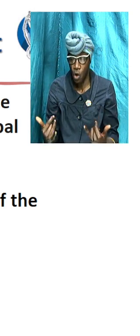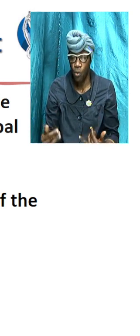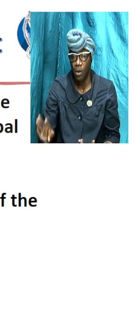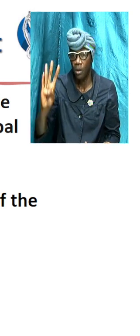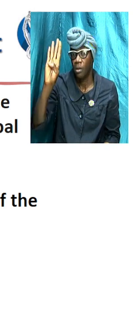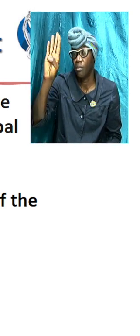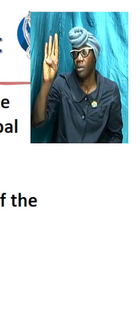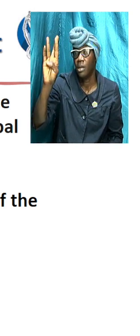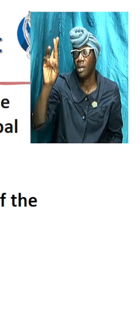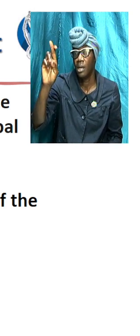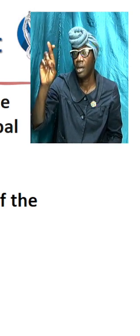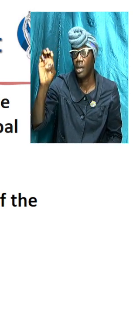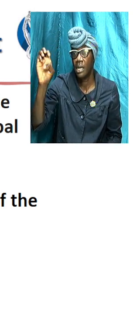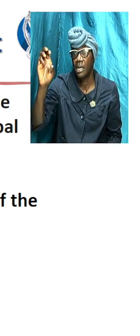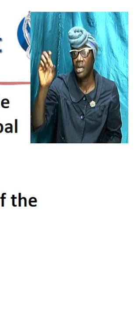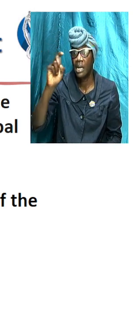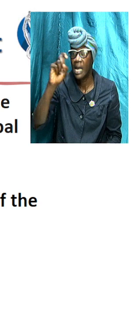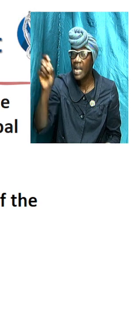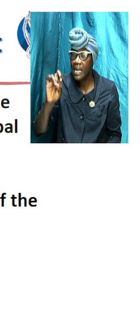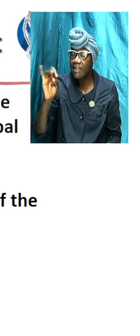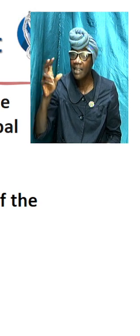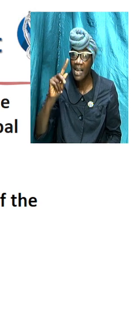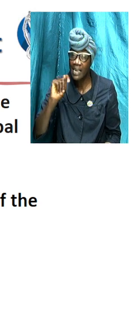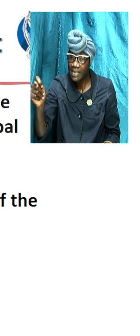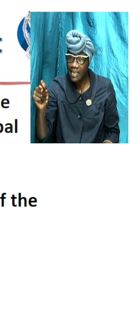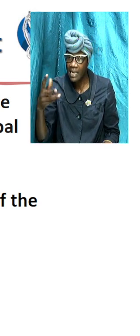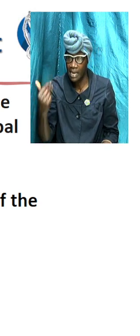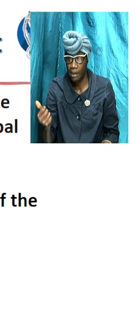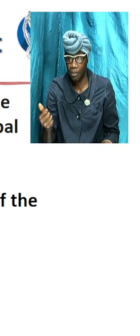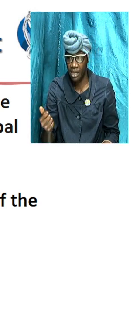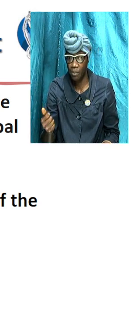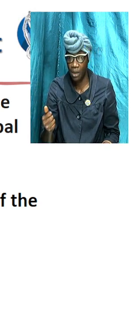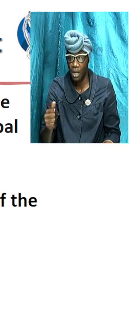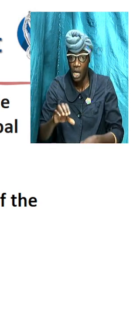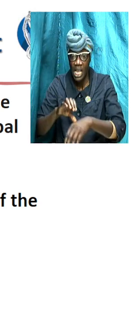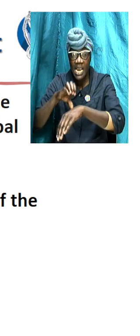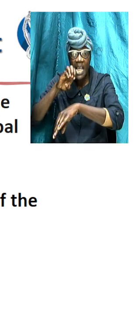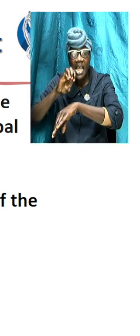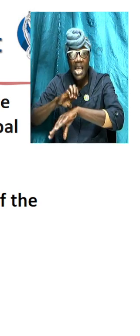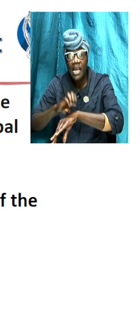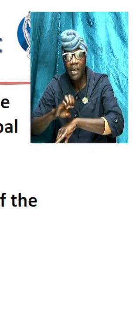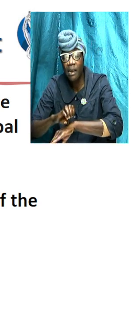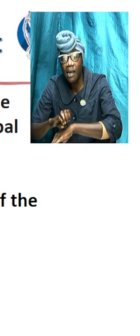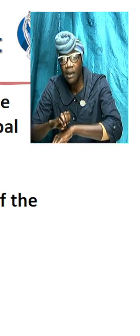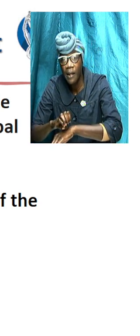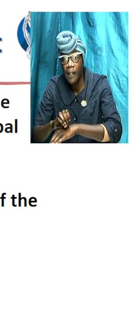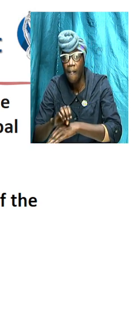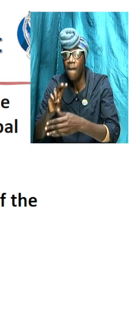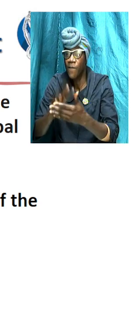years ago, amen, where the people in Britain voted like